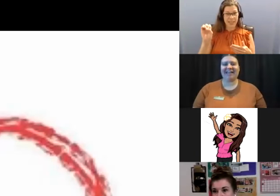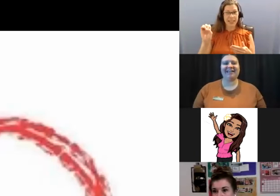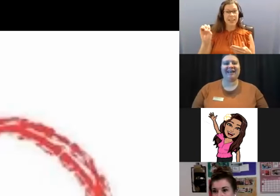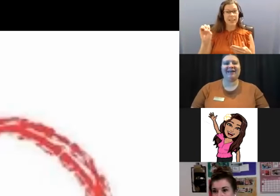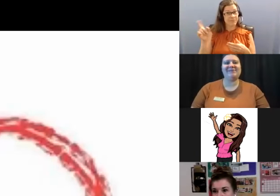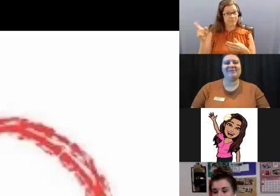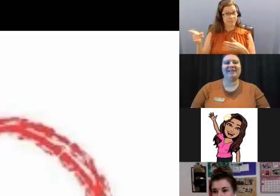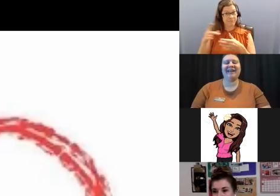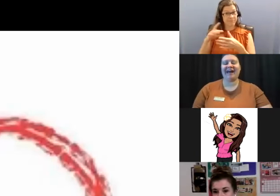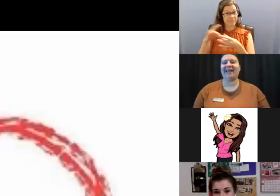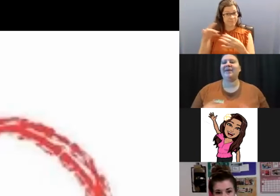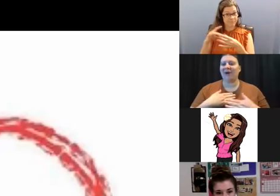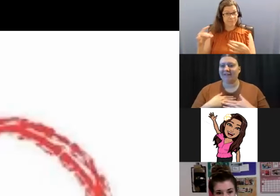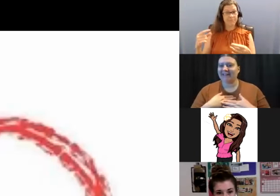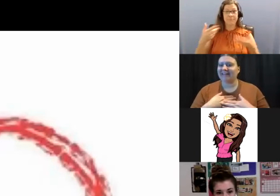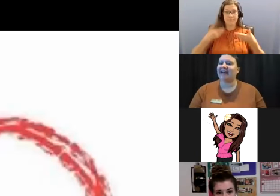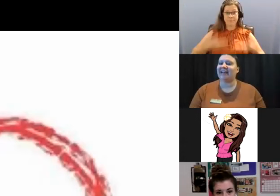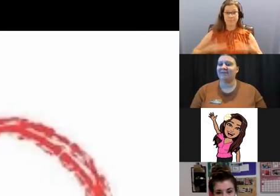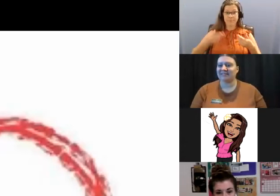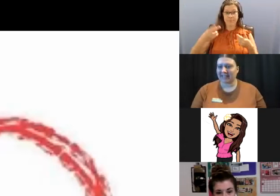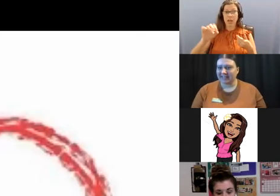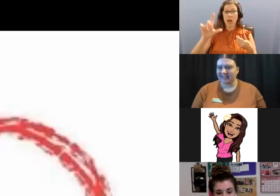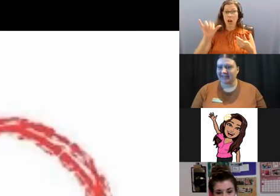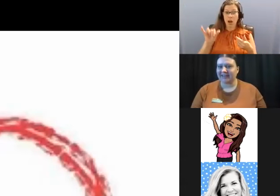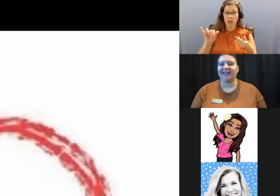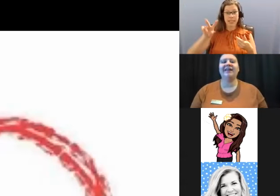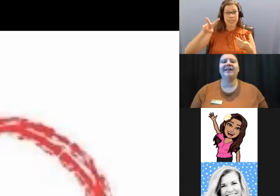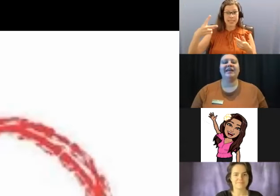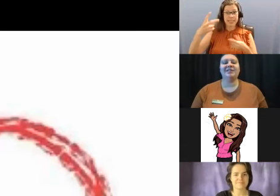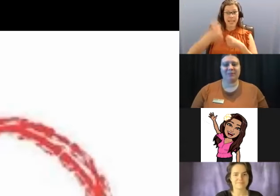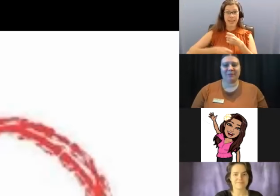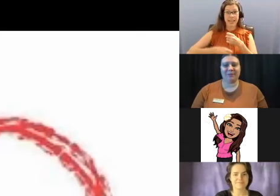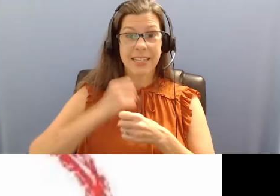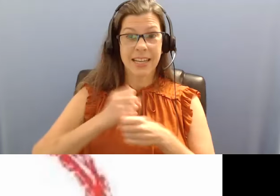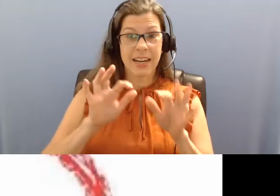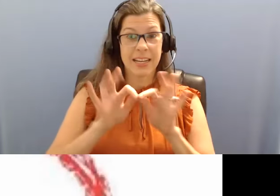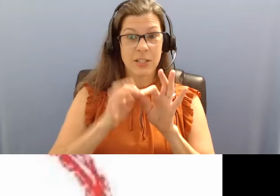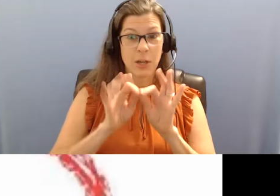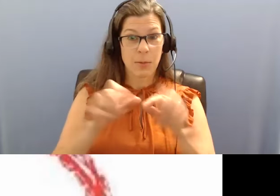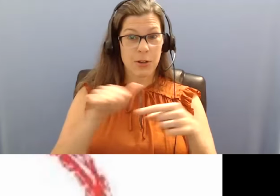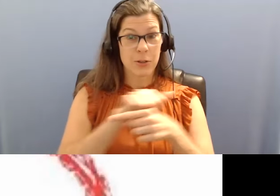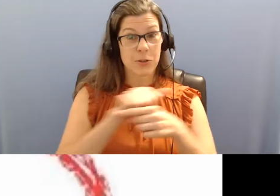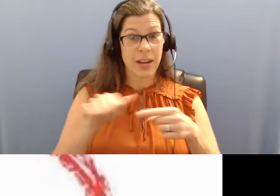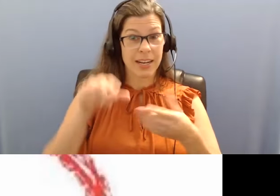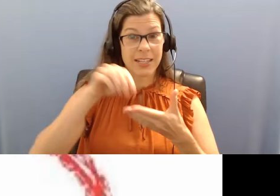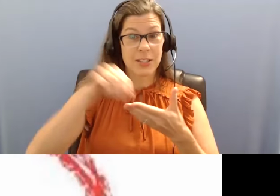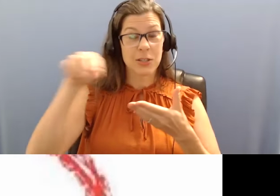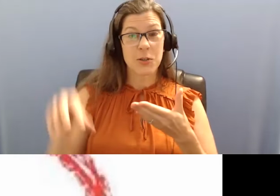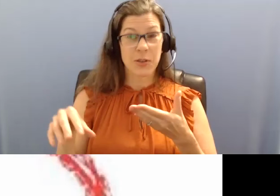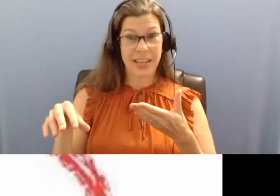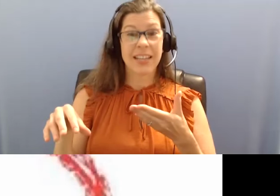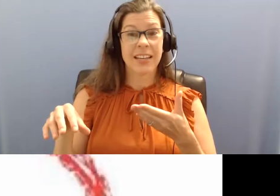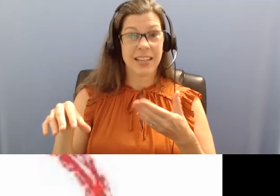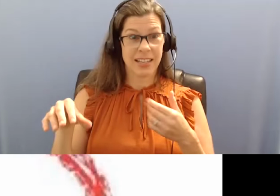she said, I am Holly. I am a 2nd year interpreter training student